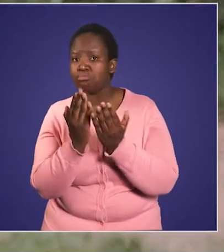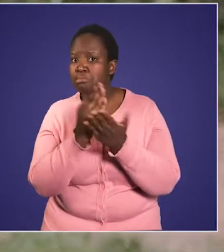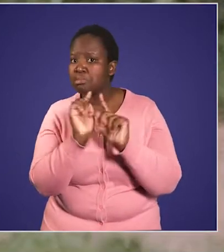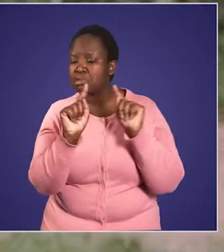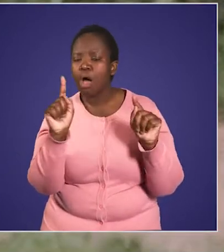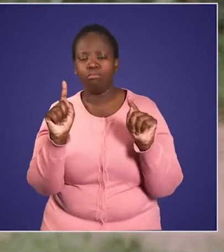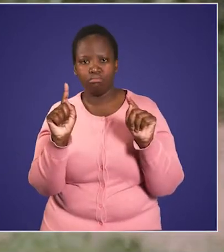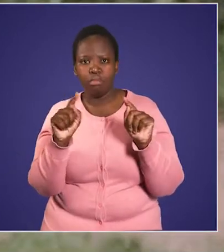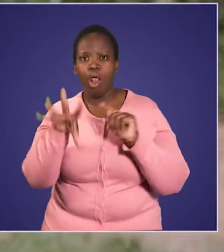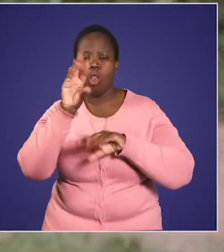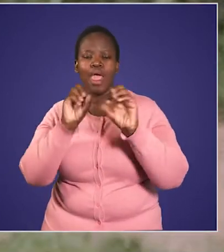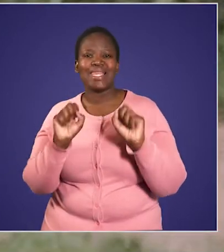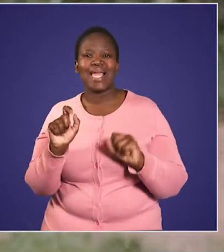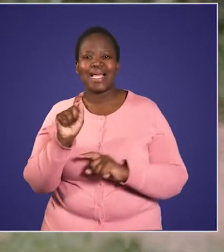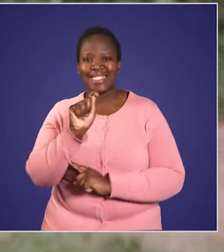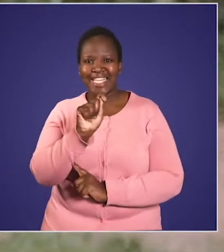learning through television.